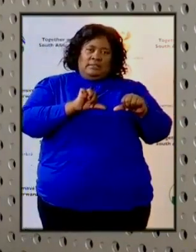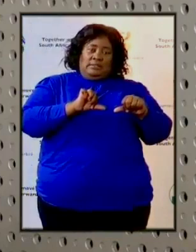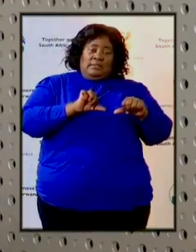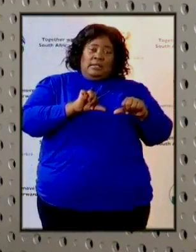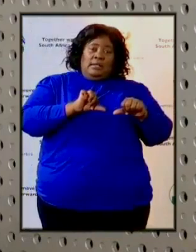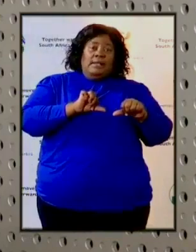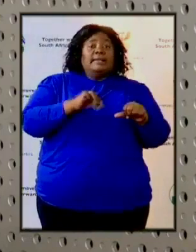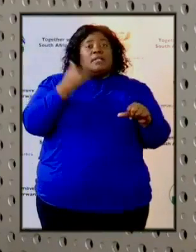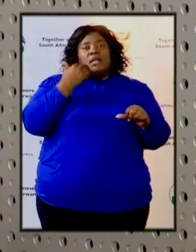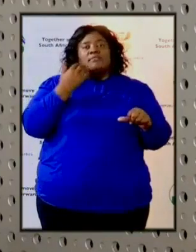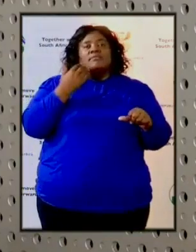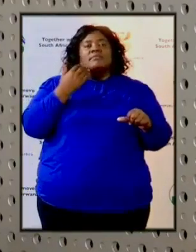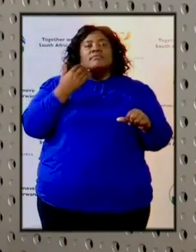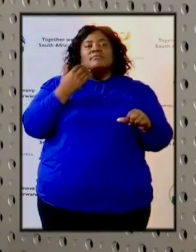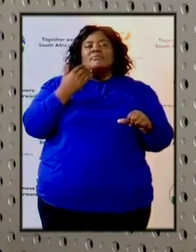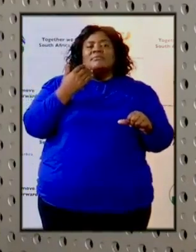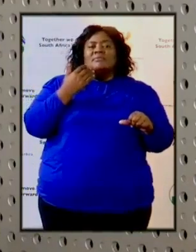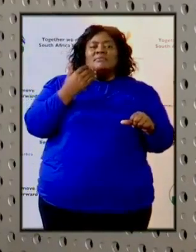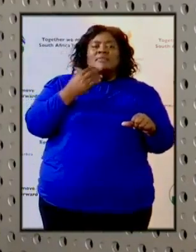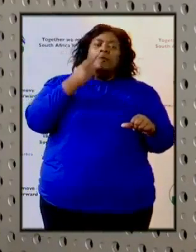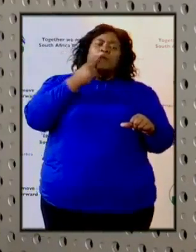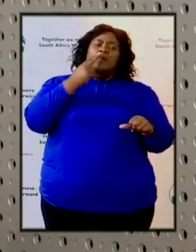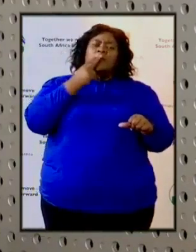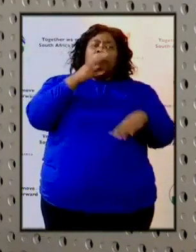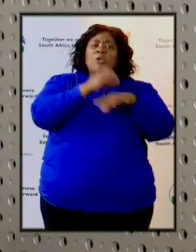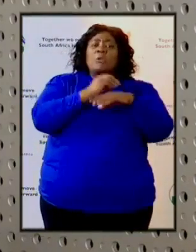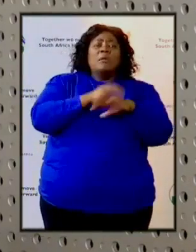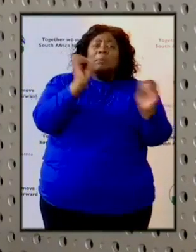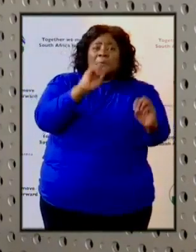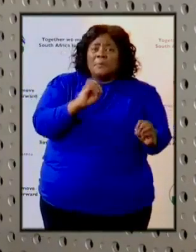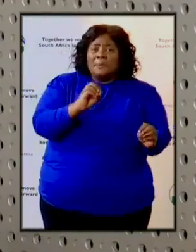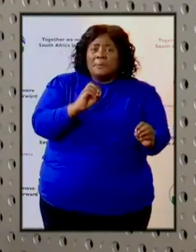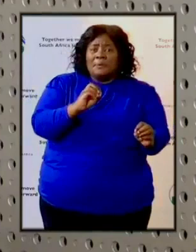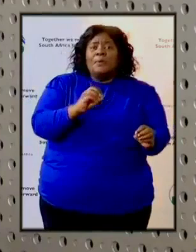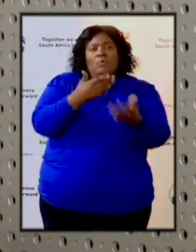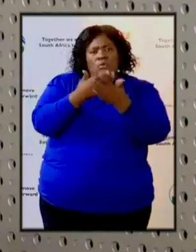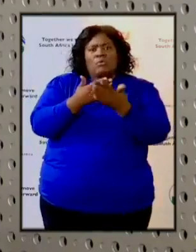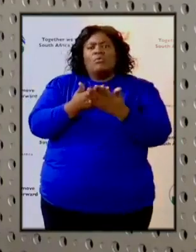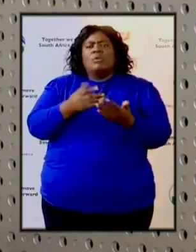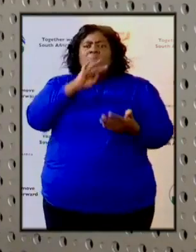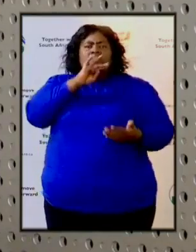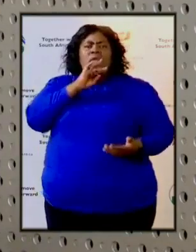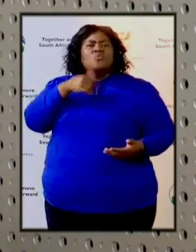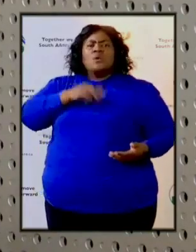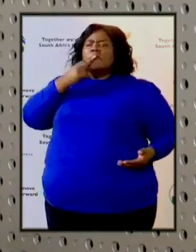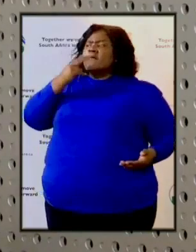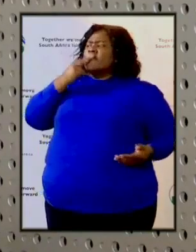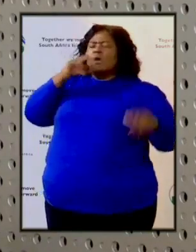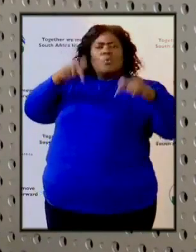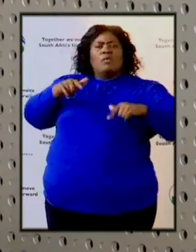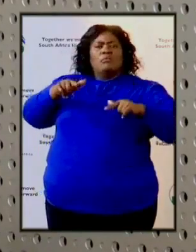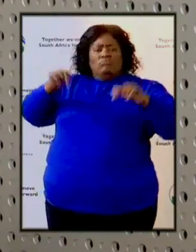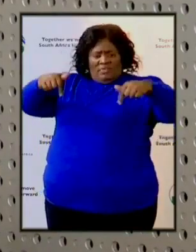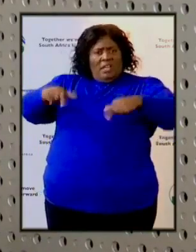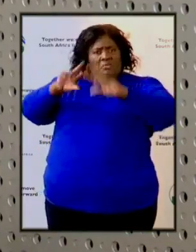Otherwise, if it wasn't a problem, we'd be smoking even here. Why are we not smoking in this room? Why public smoking is